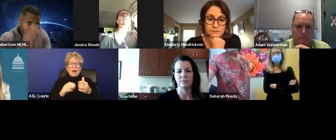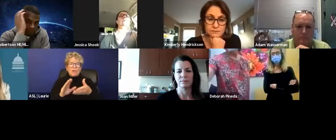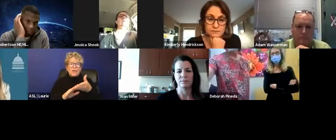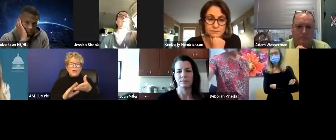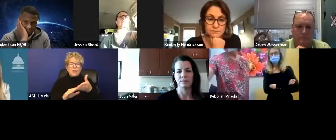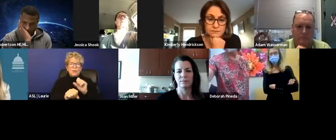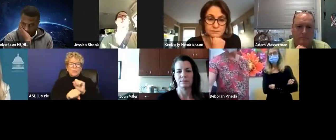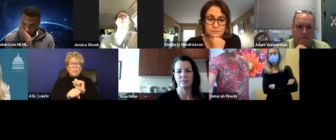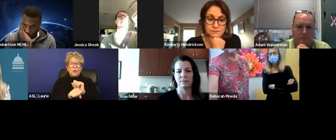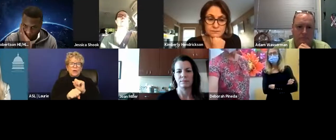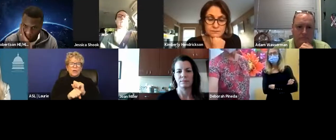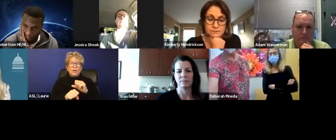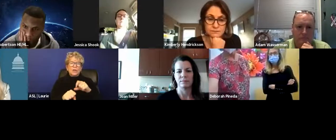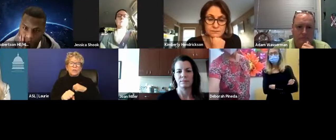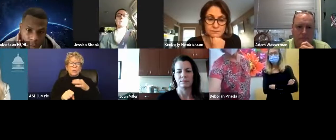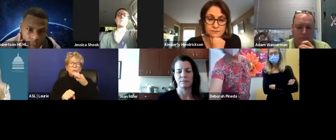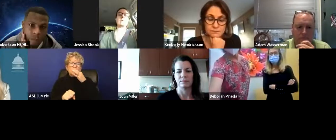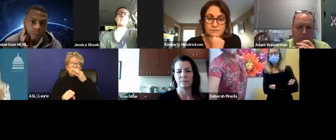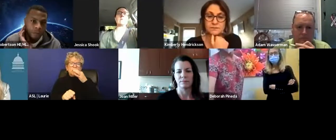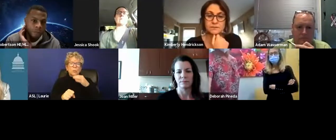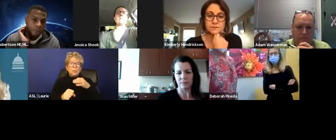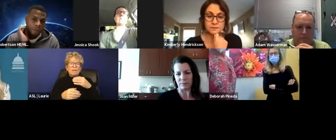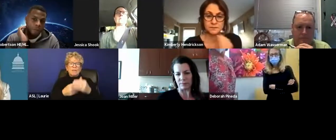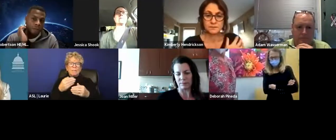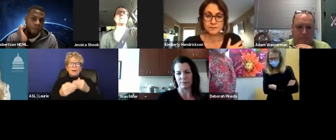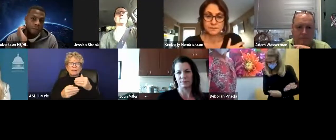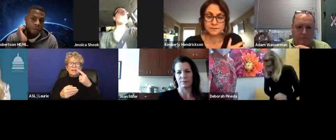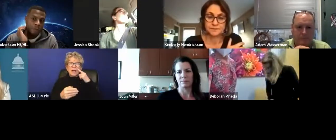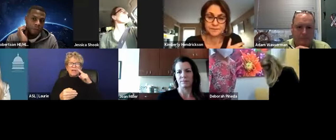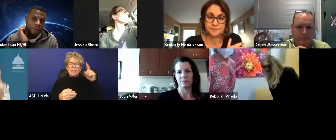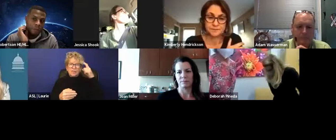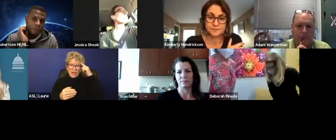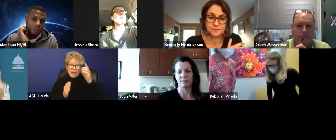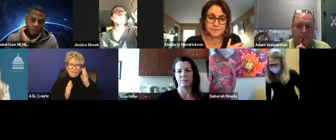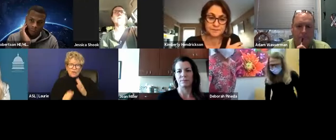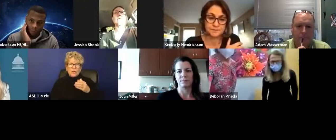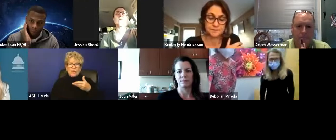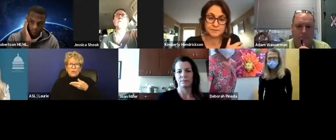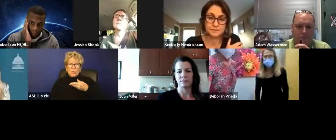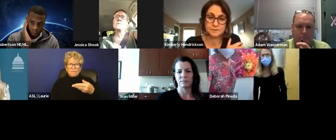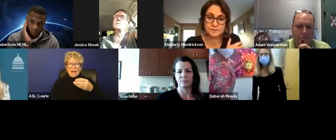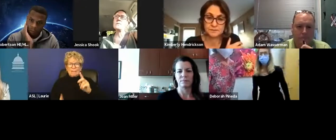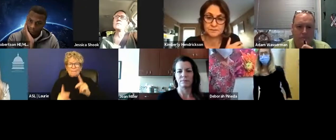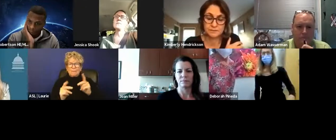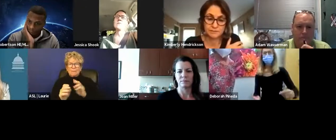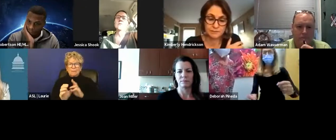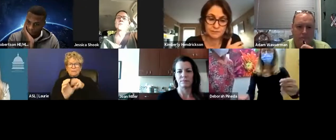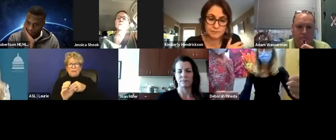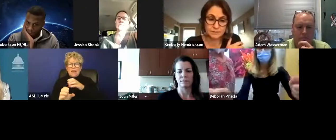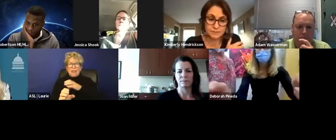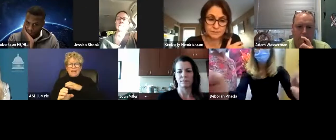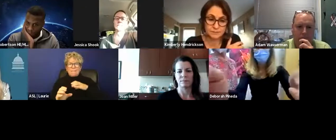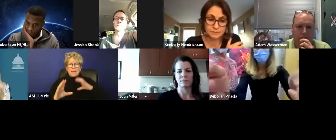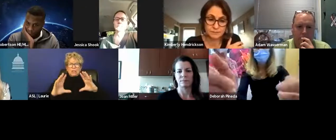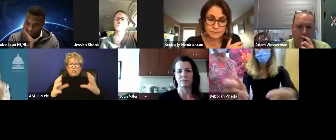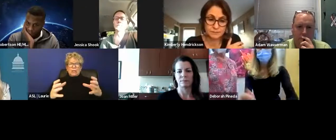to move into very soon the process of the governor inviting people to participate on that commission, and there will be an opportunity for